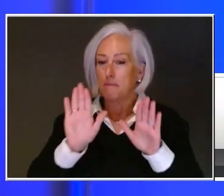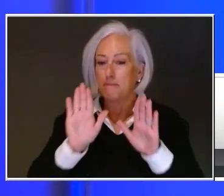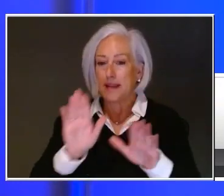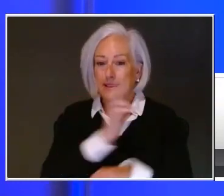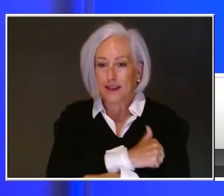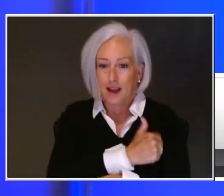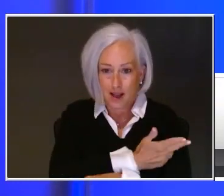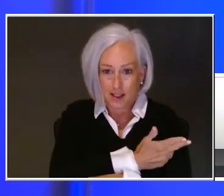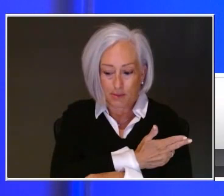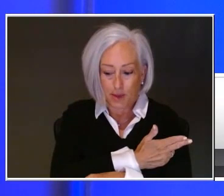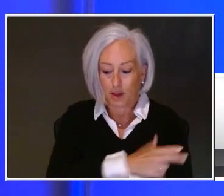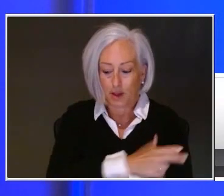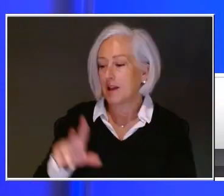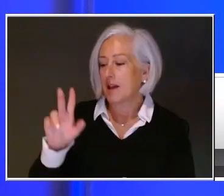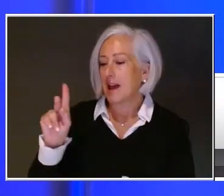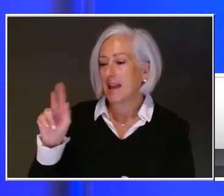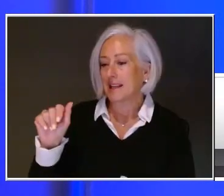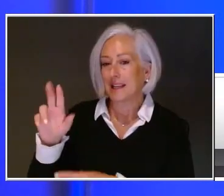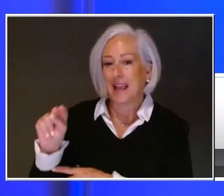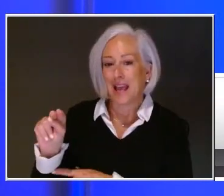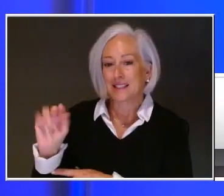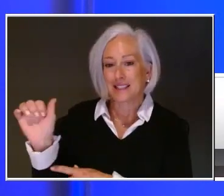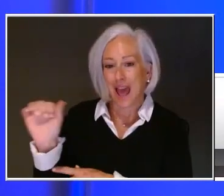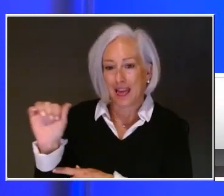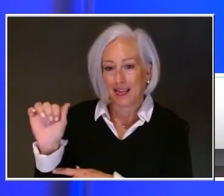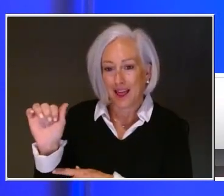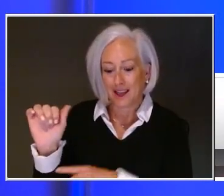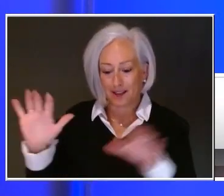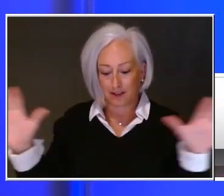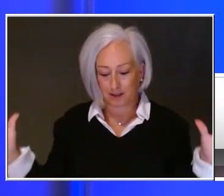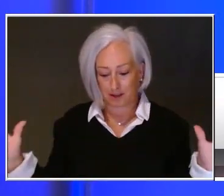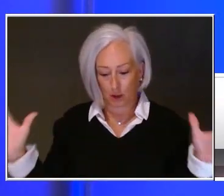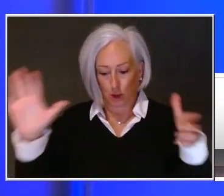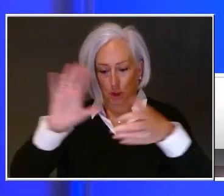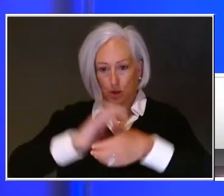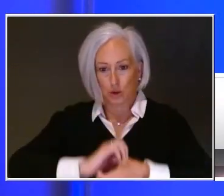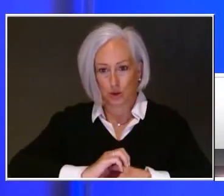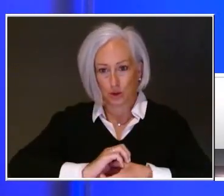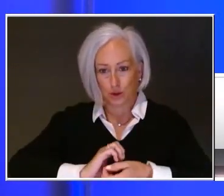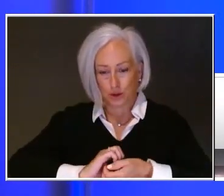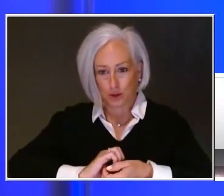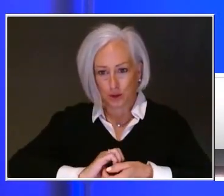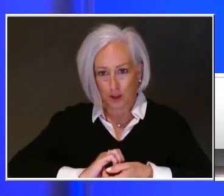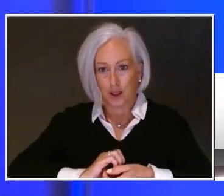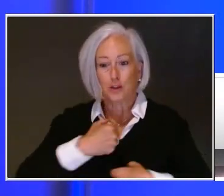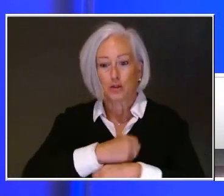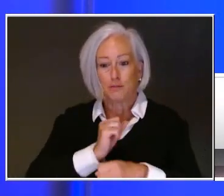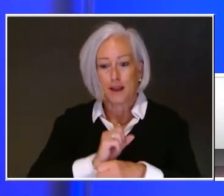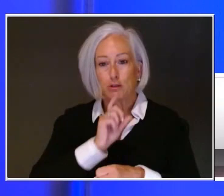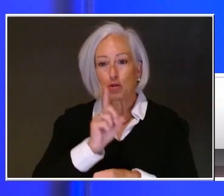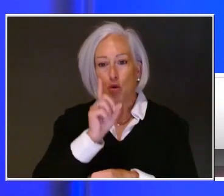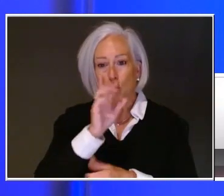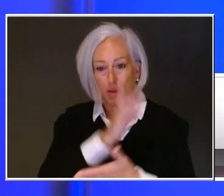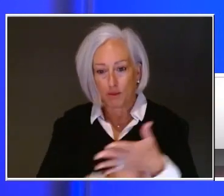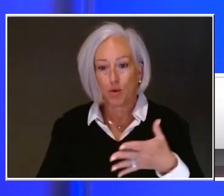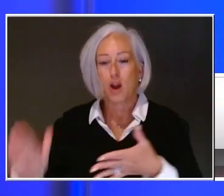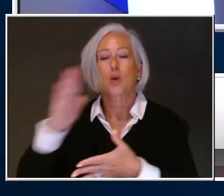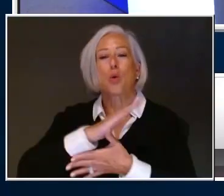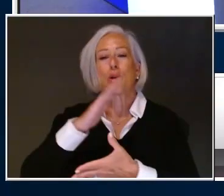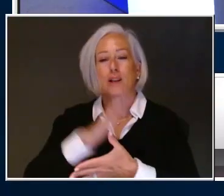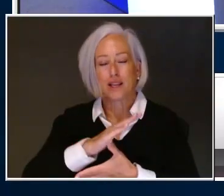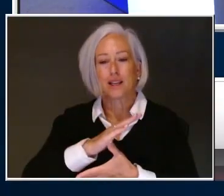Athletics, that the partnership put the student athletes' health and wellness as its first priority. And is that